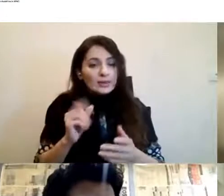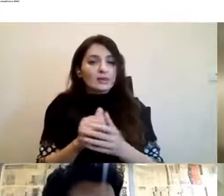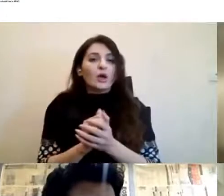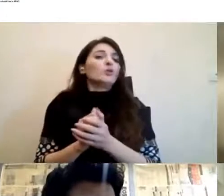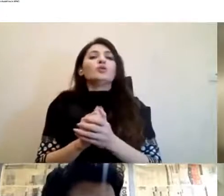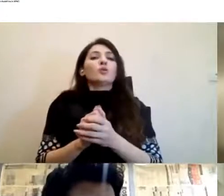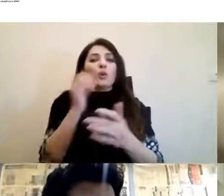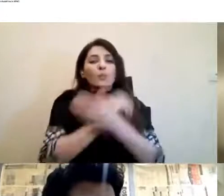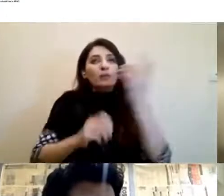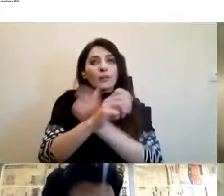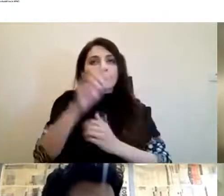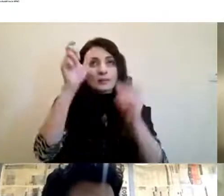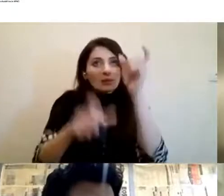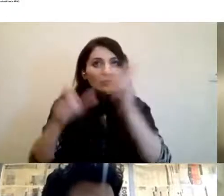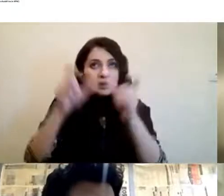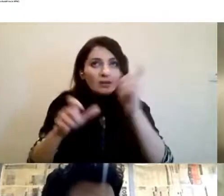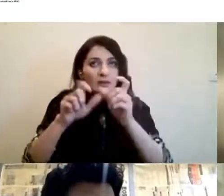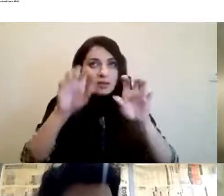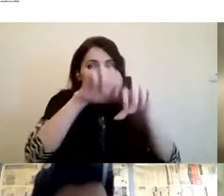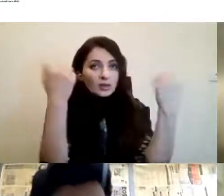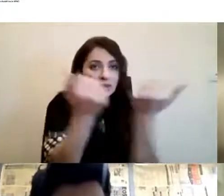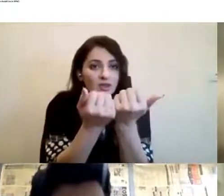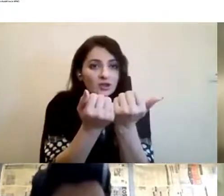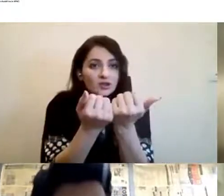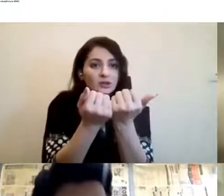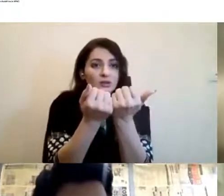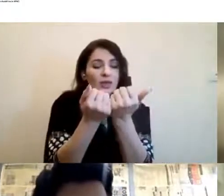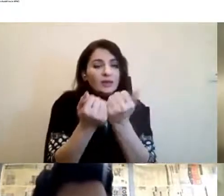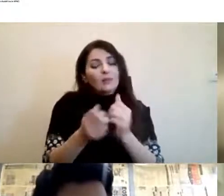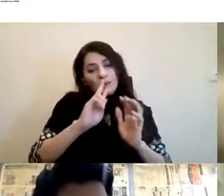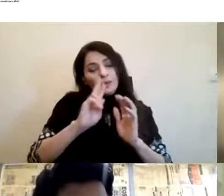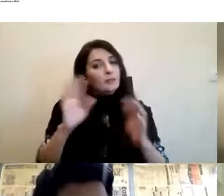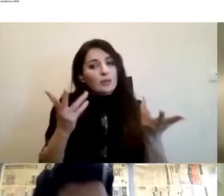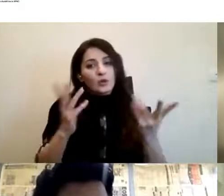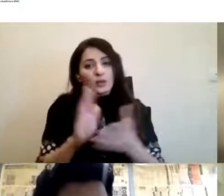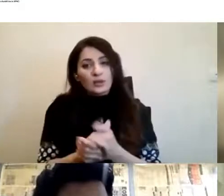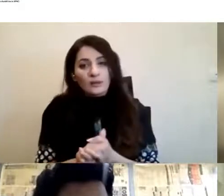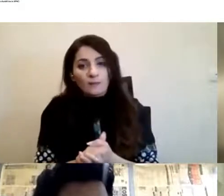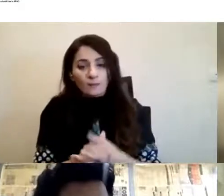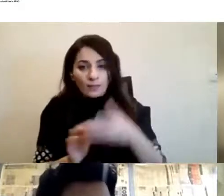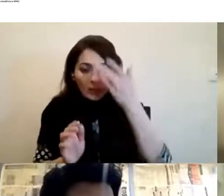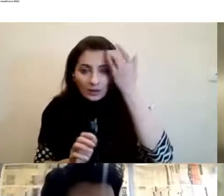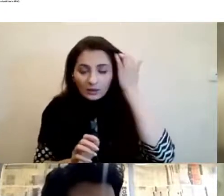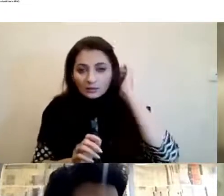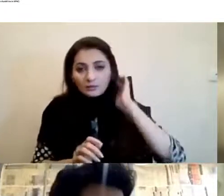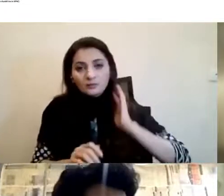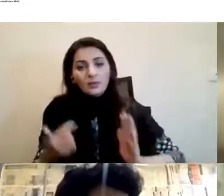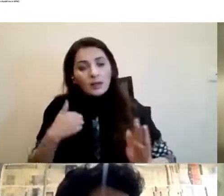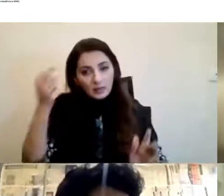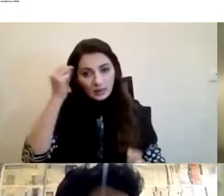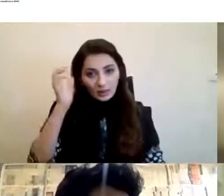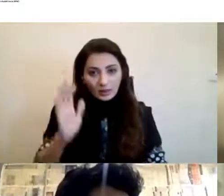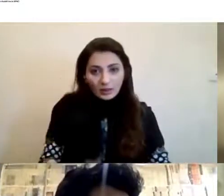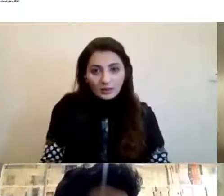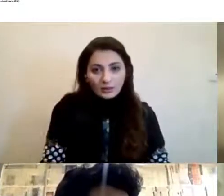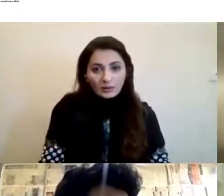and the role they can play in driving digital inclusion themselves? Sure. I think OPDs